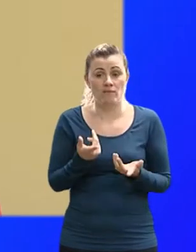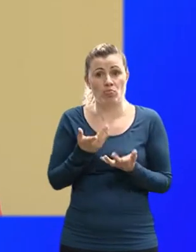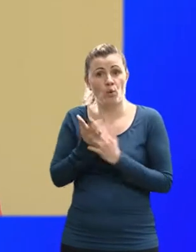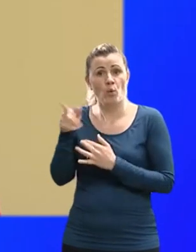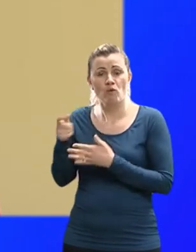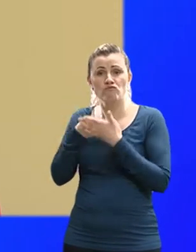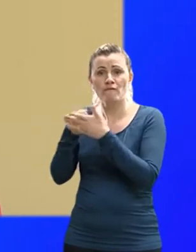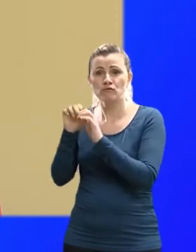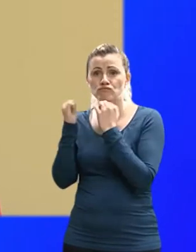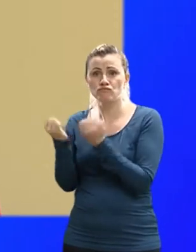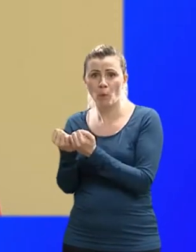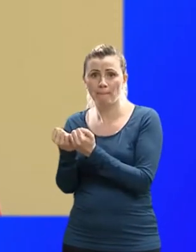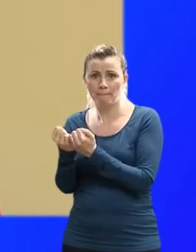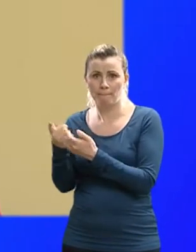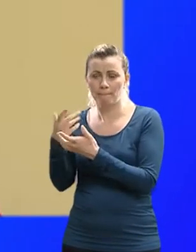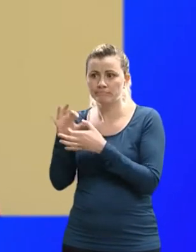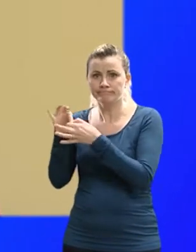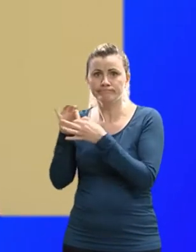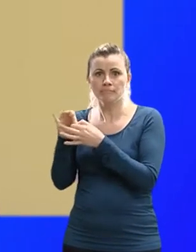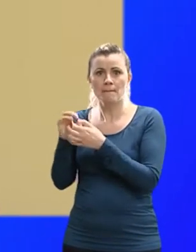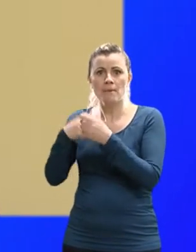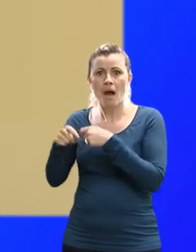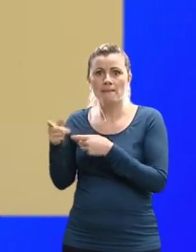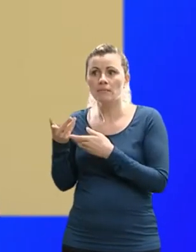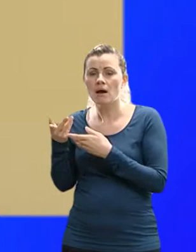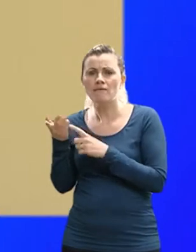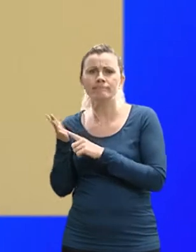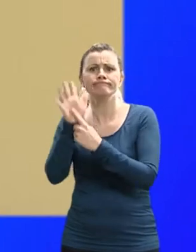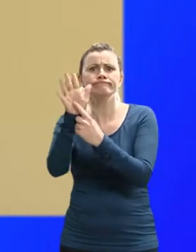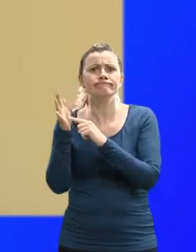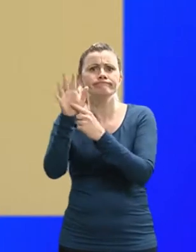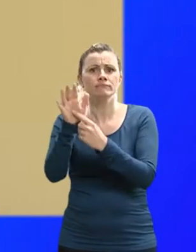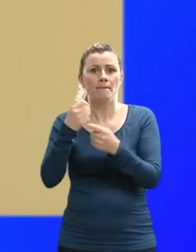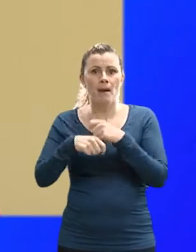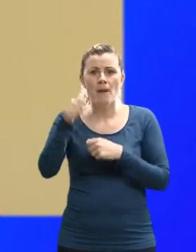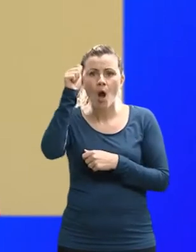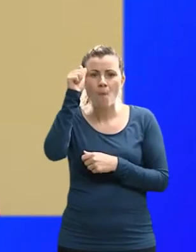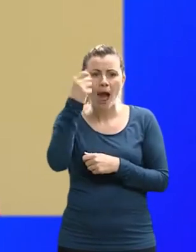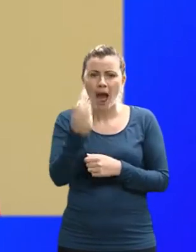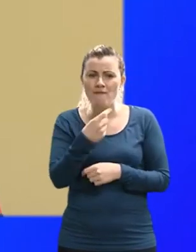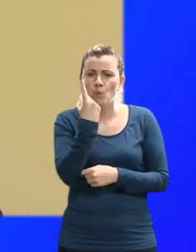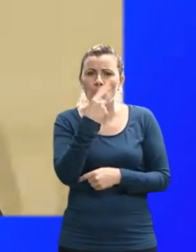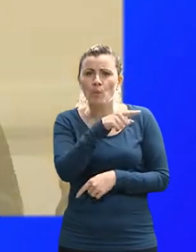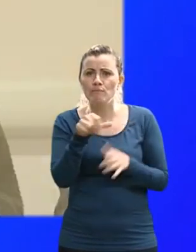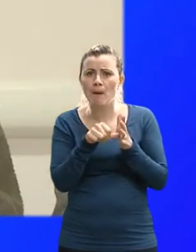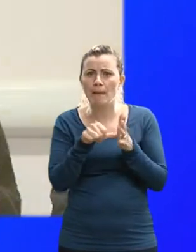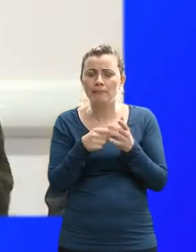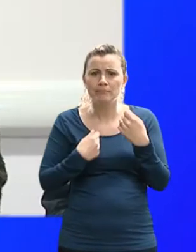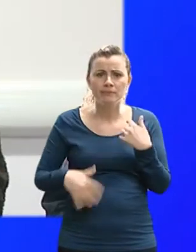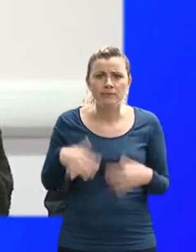the last year and a half I found that they have brought things forward, and it's made me aware of issues which people have suffered.